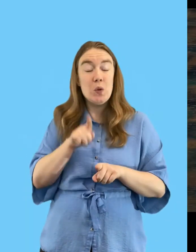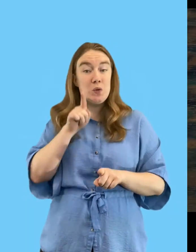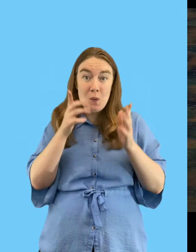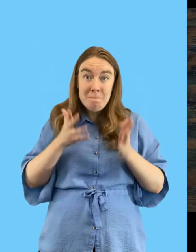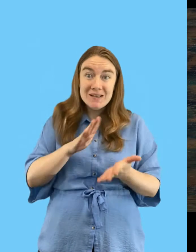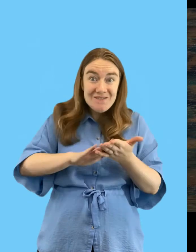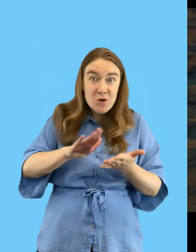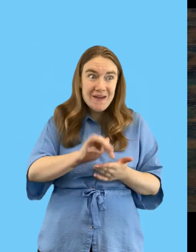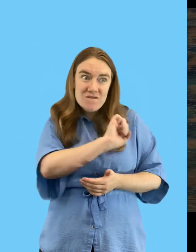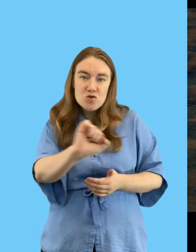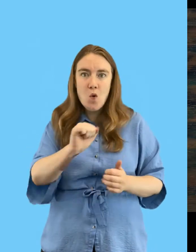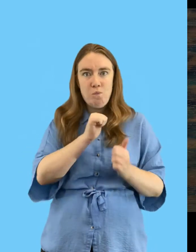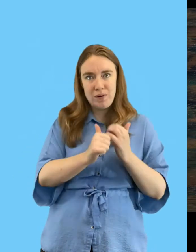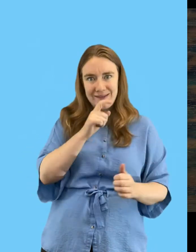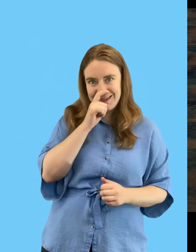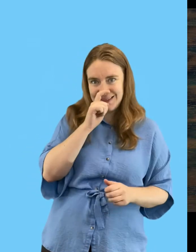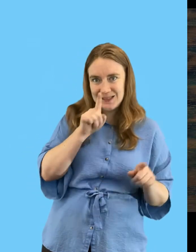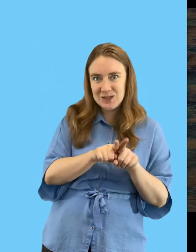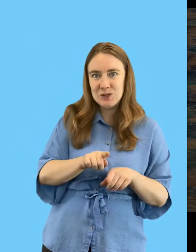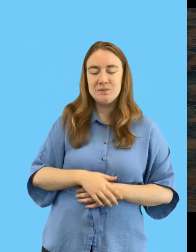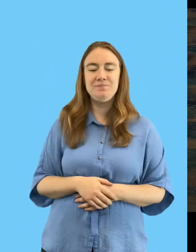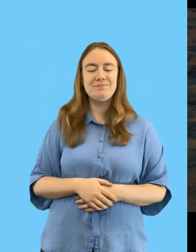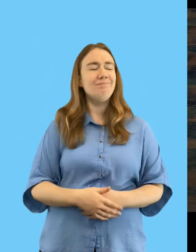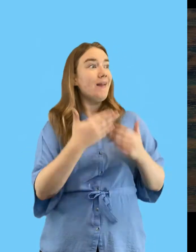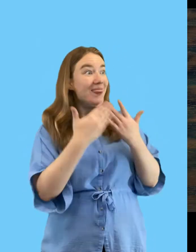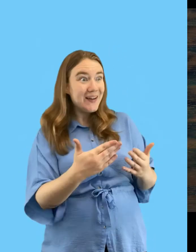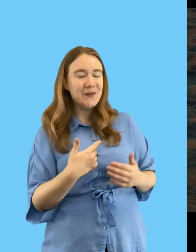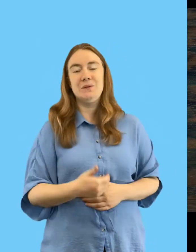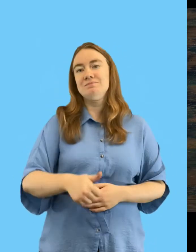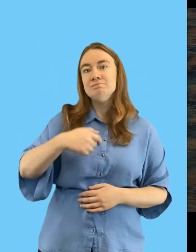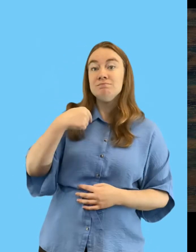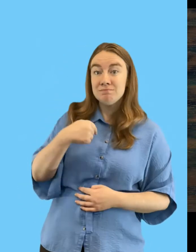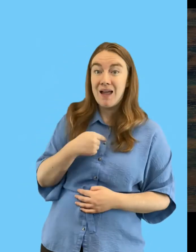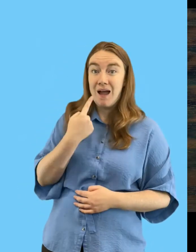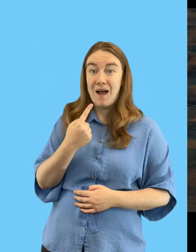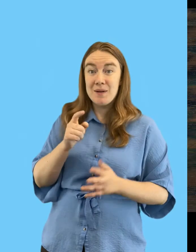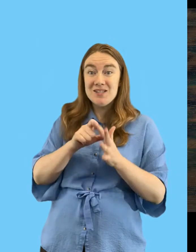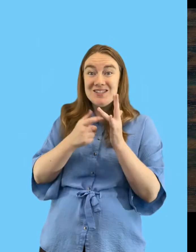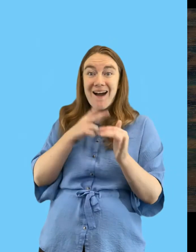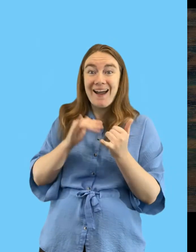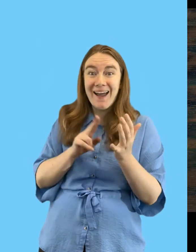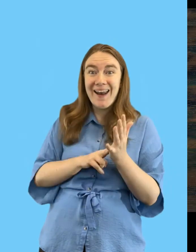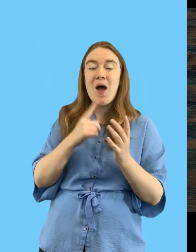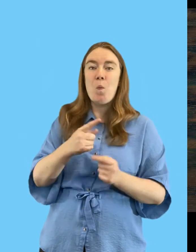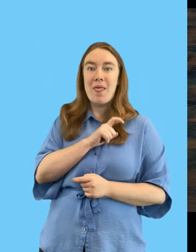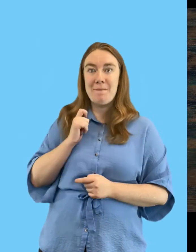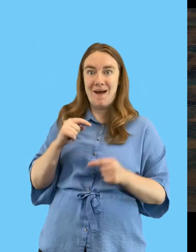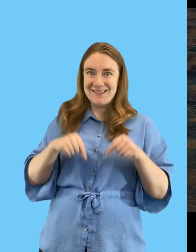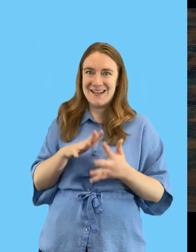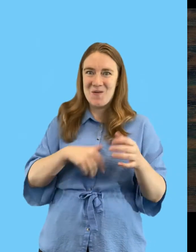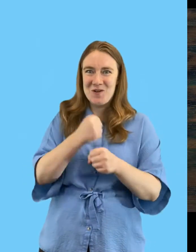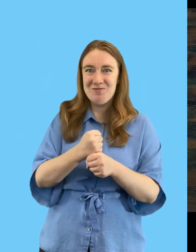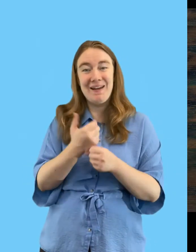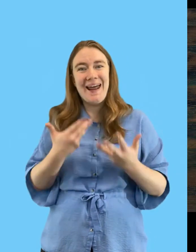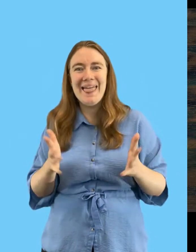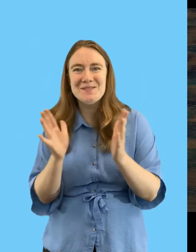Thanks, Alfie. Hi, I'm Duncan. I'm one of the pastors at Wood Green. Let's pray as we come to look at this part of God's word